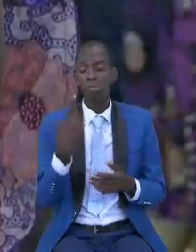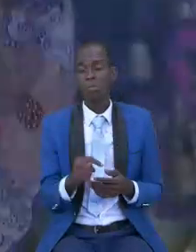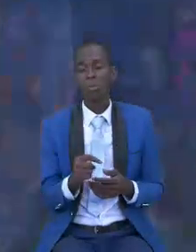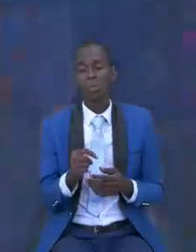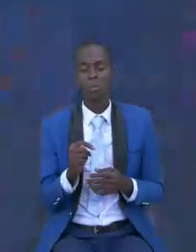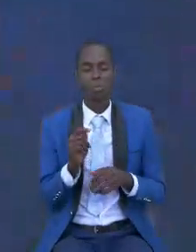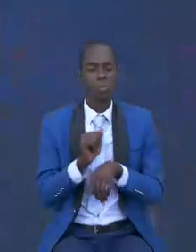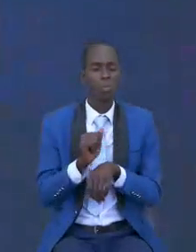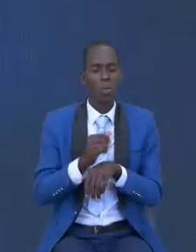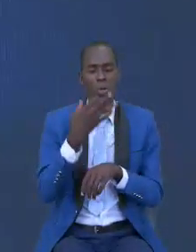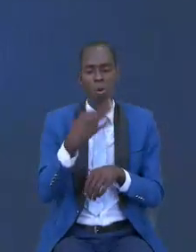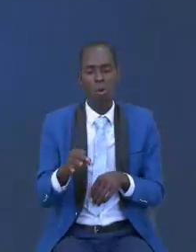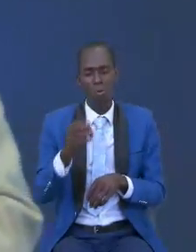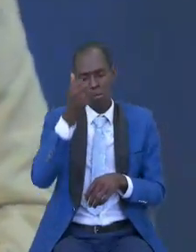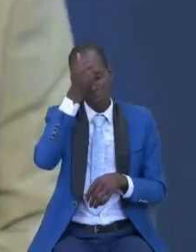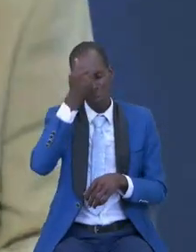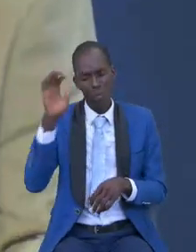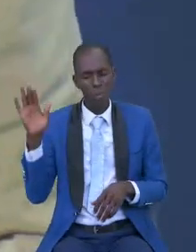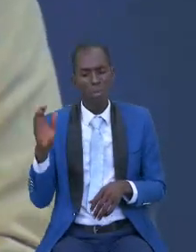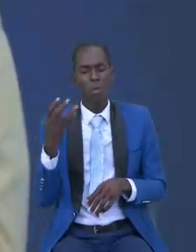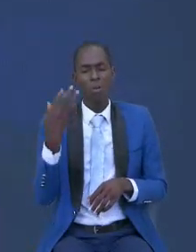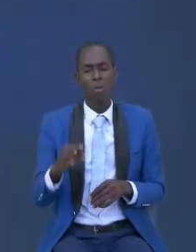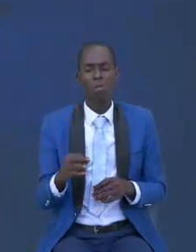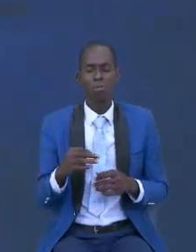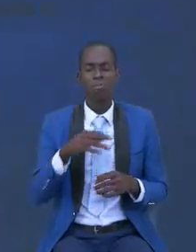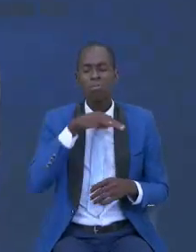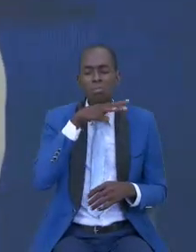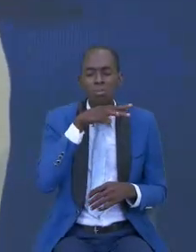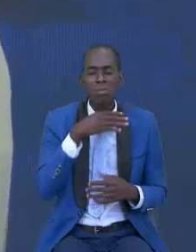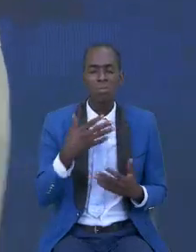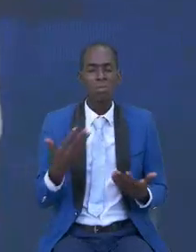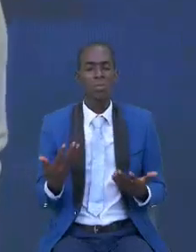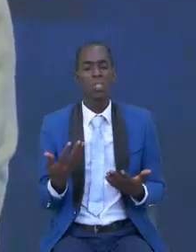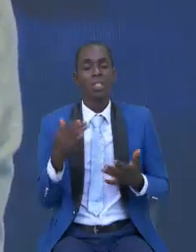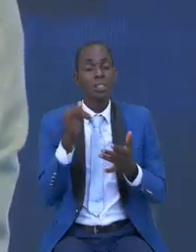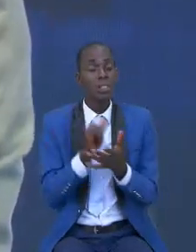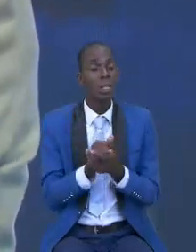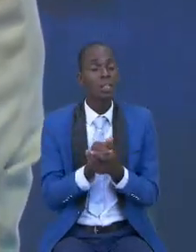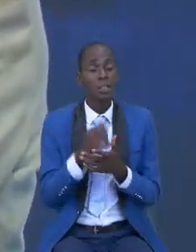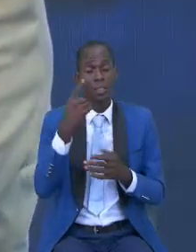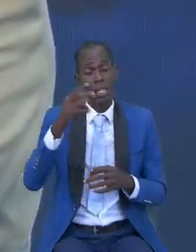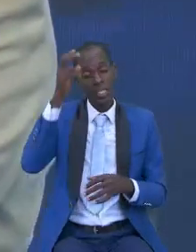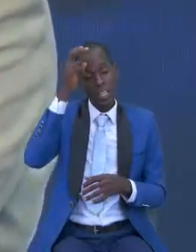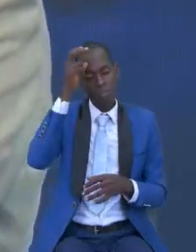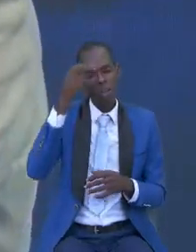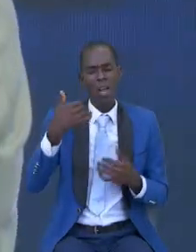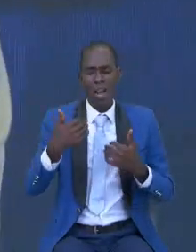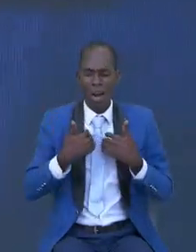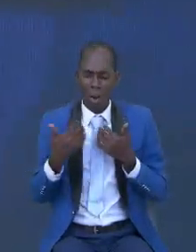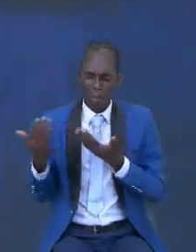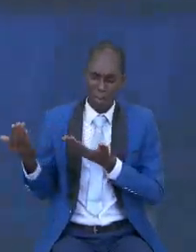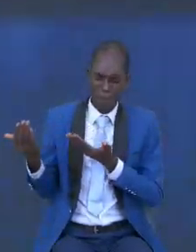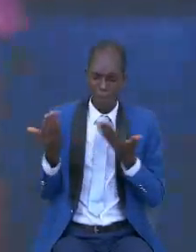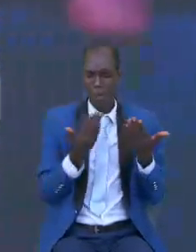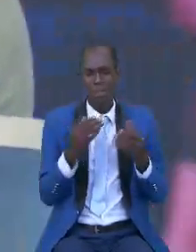of disobedience, of defiance, of defilement that the devil had raised up in